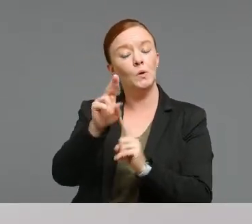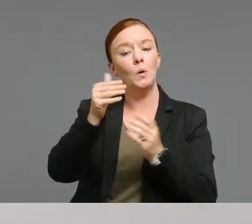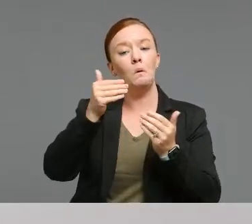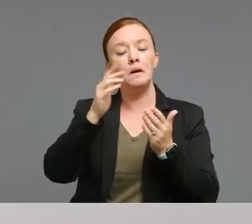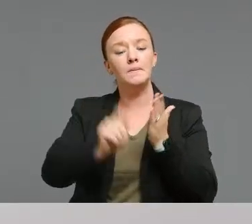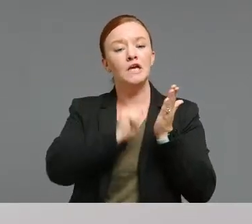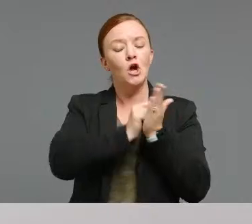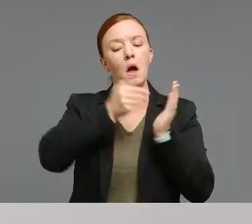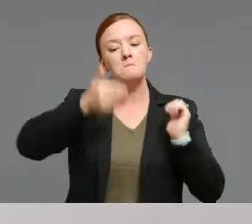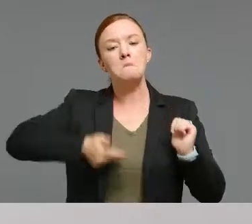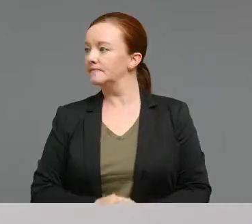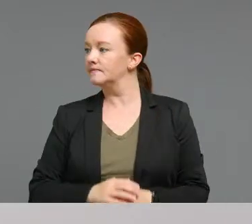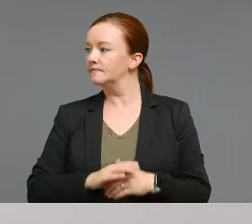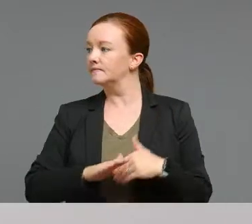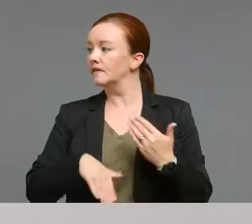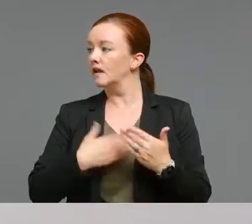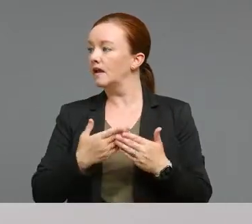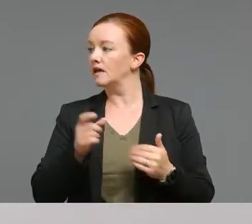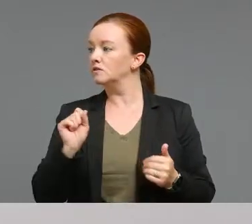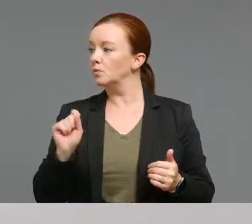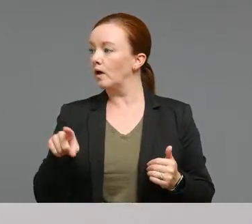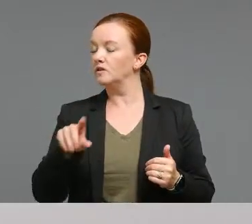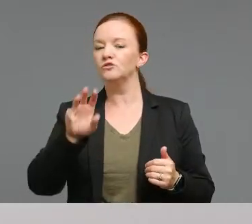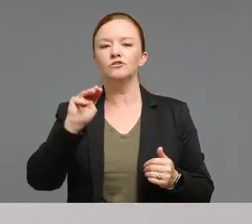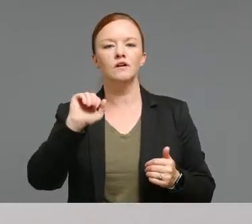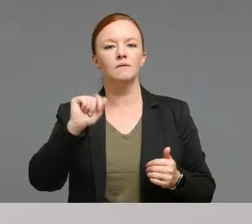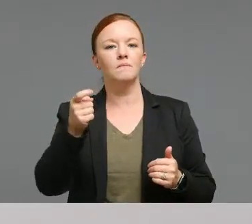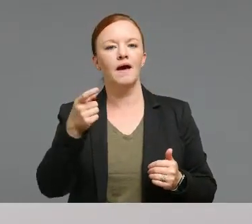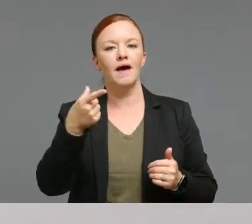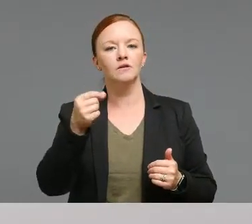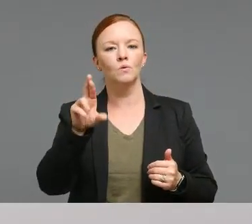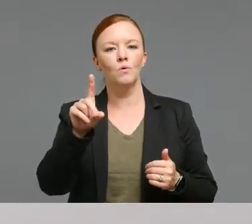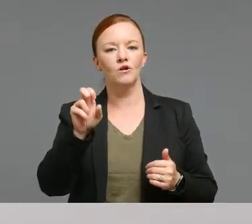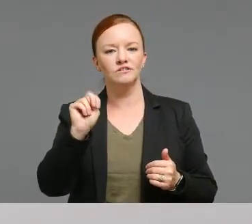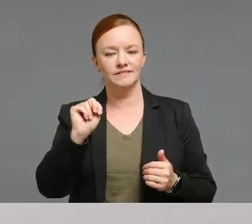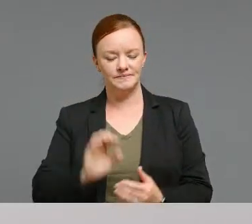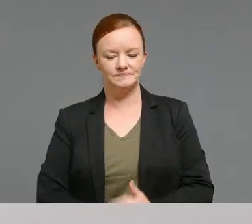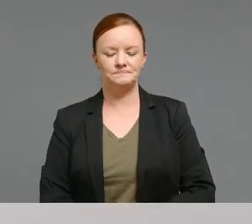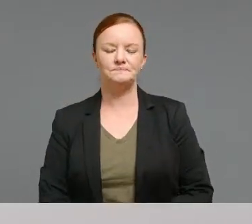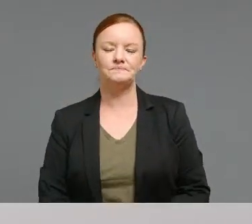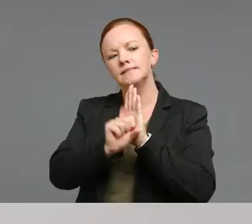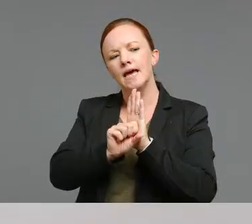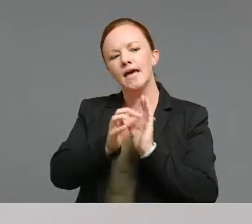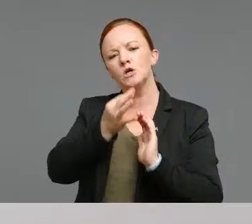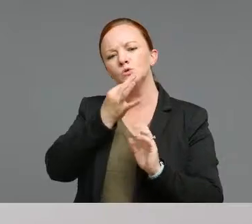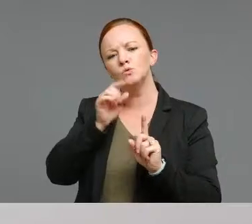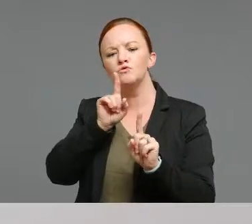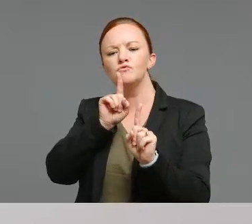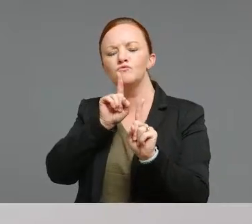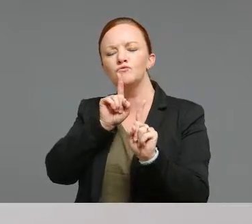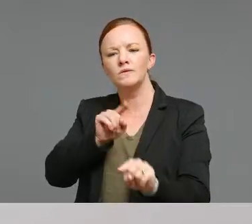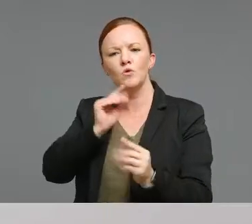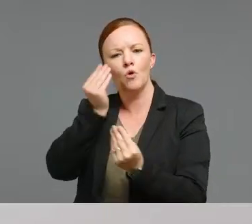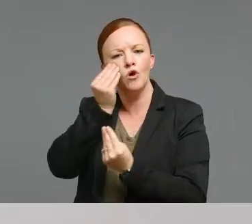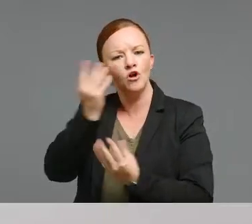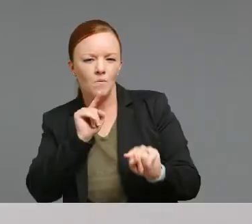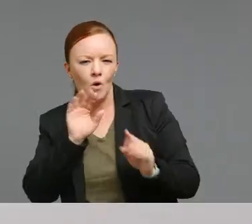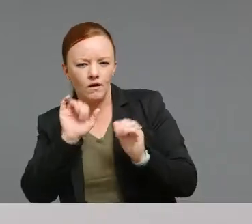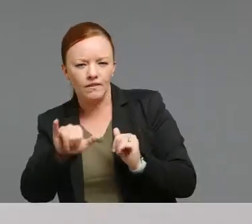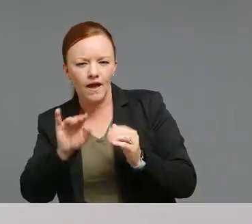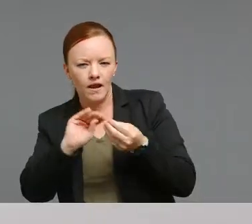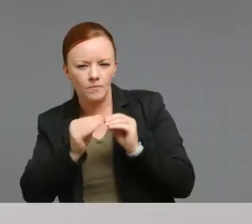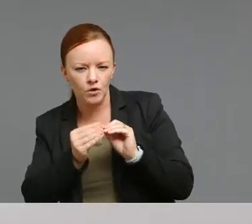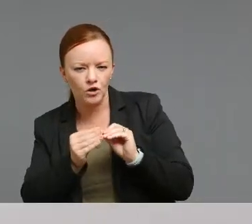we're in. Okay, we'll go to Max Gordon. Start reporting on so-called breakthrough cases.